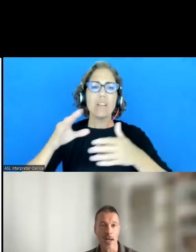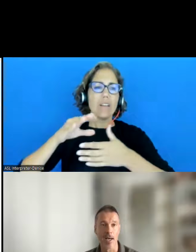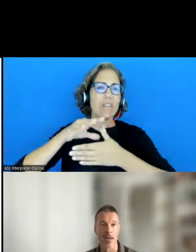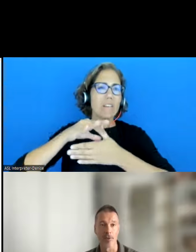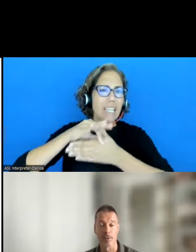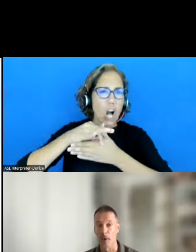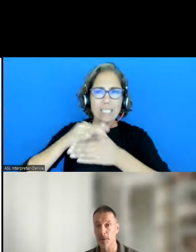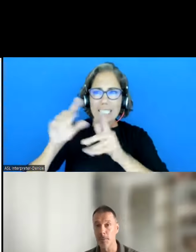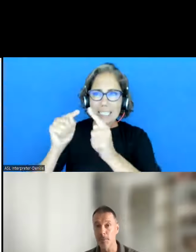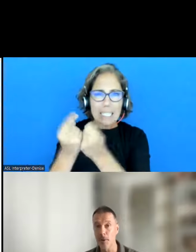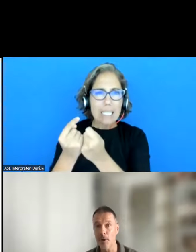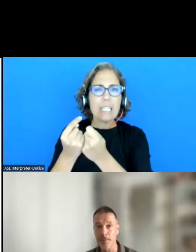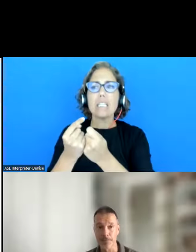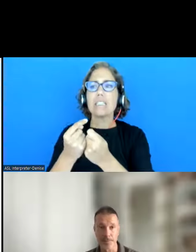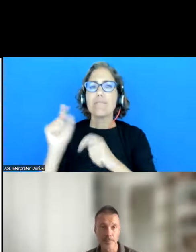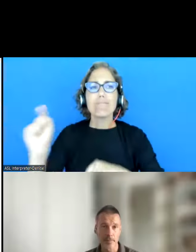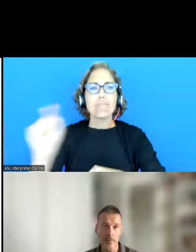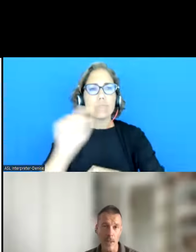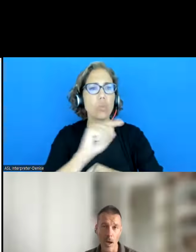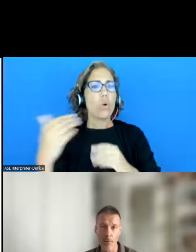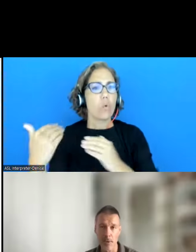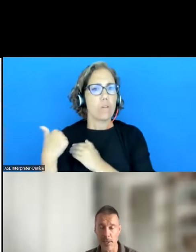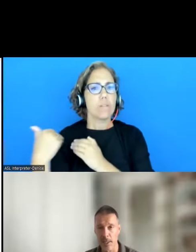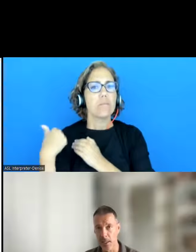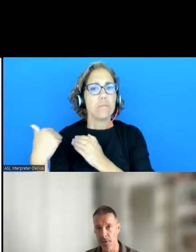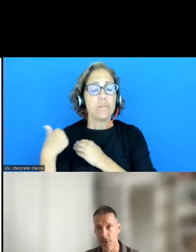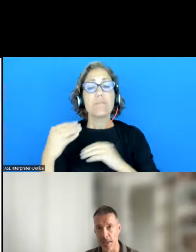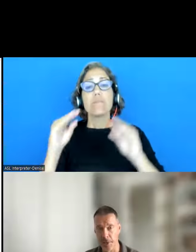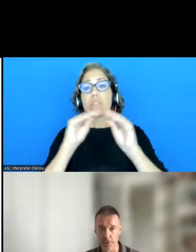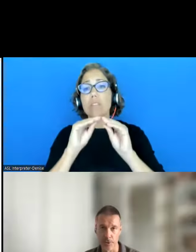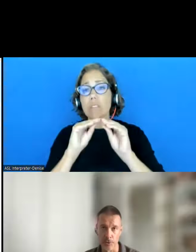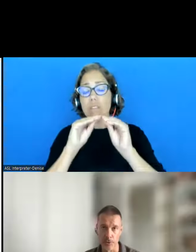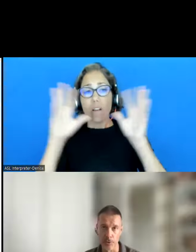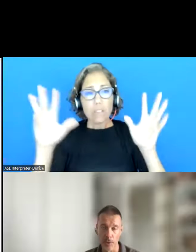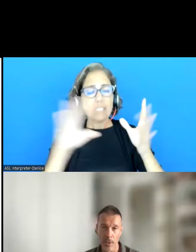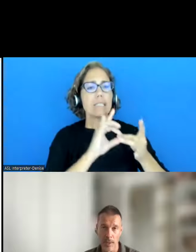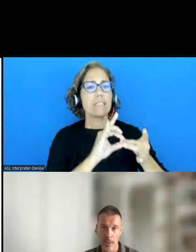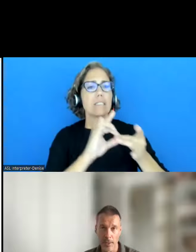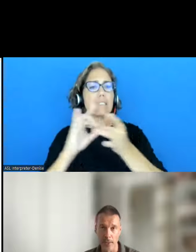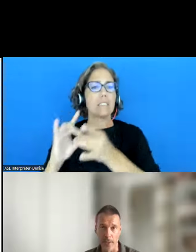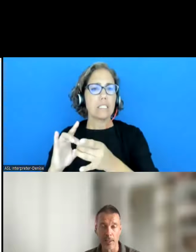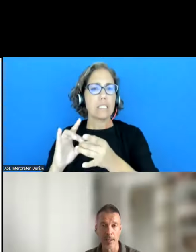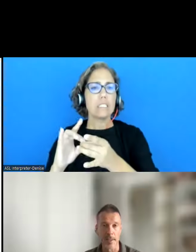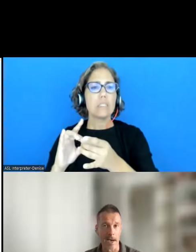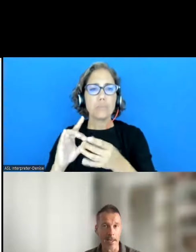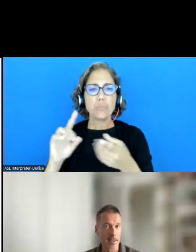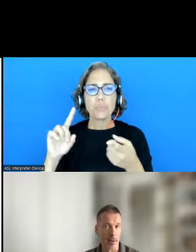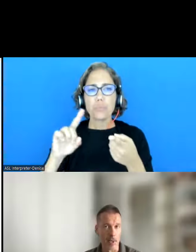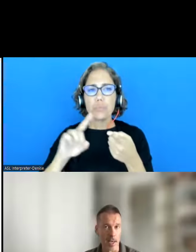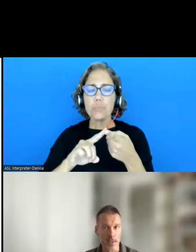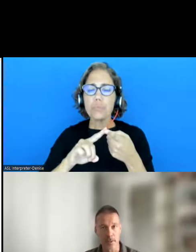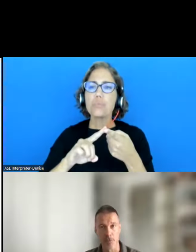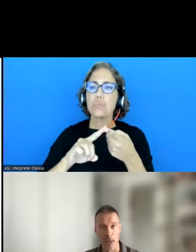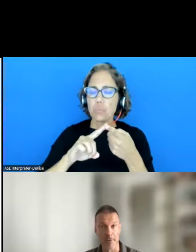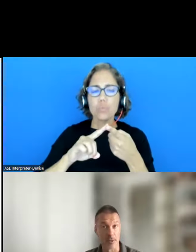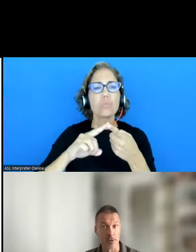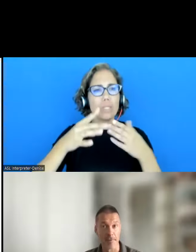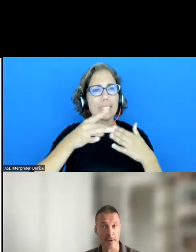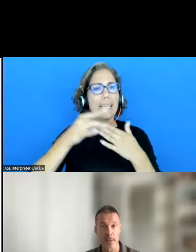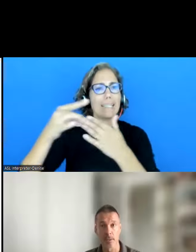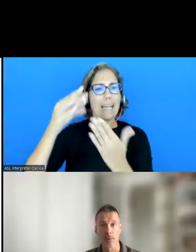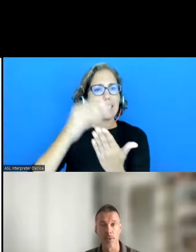teams are responsible for, obviously in relation to the guideline that we have